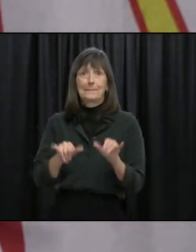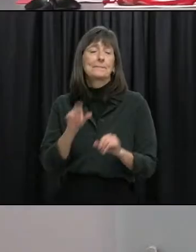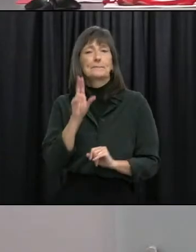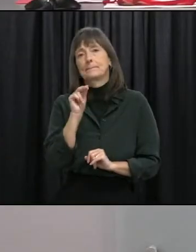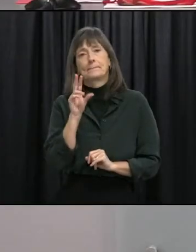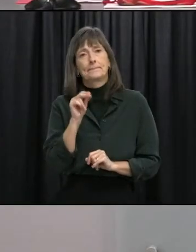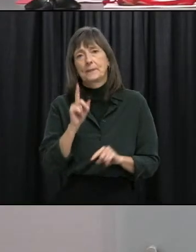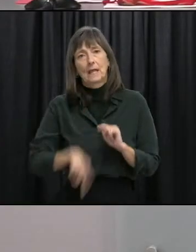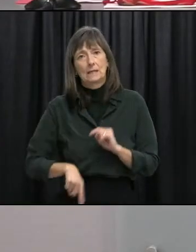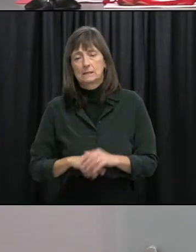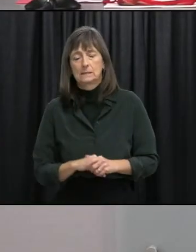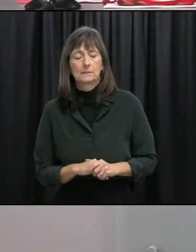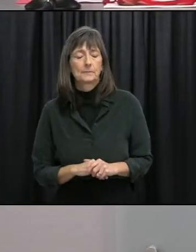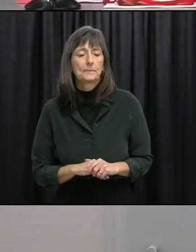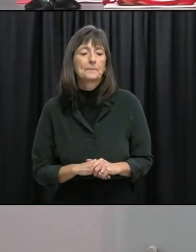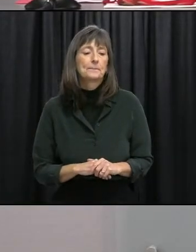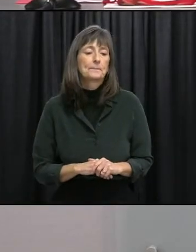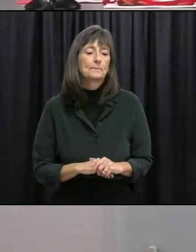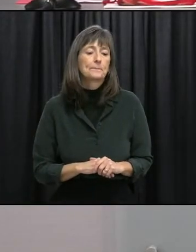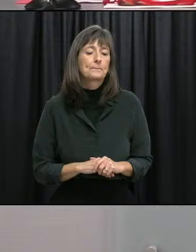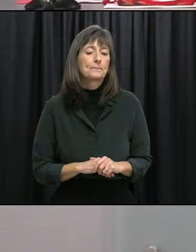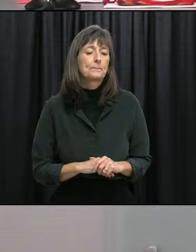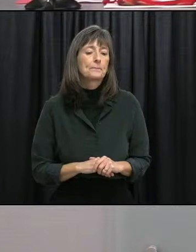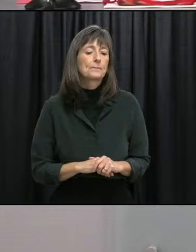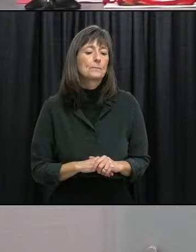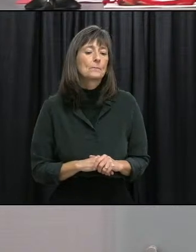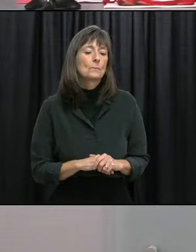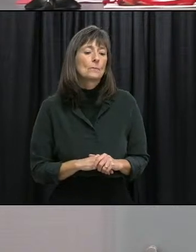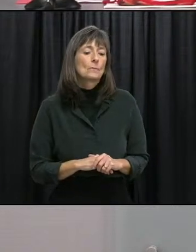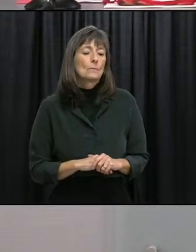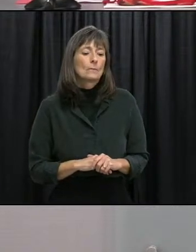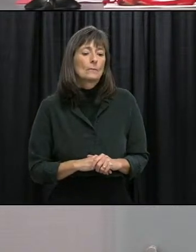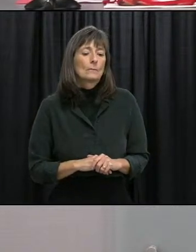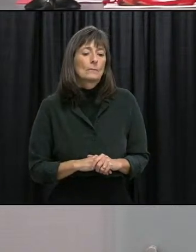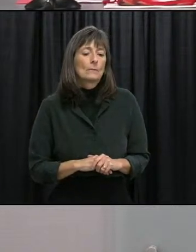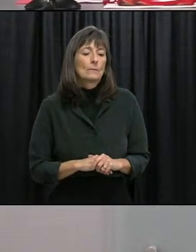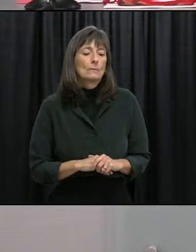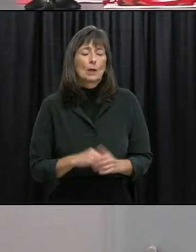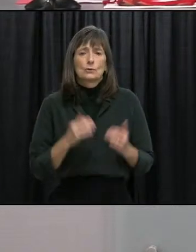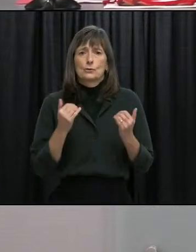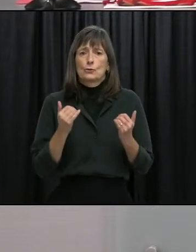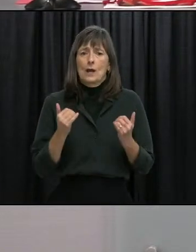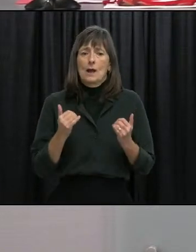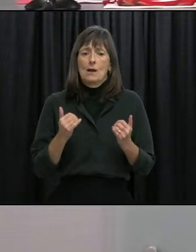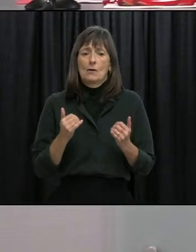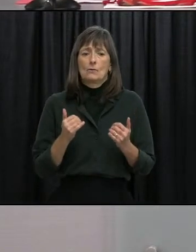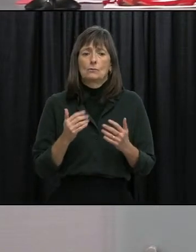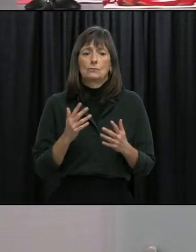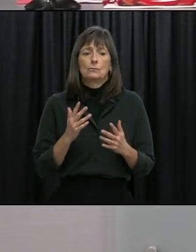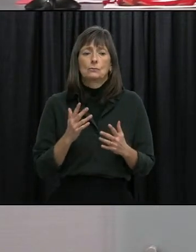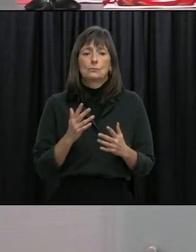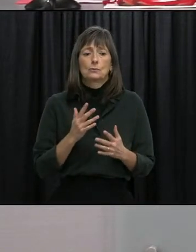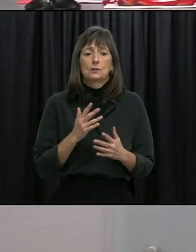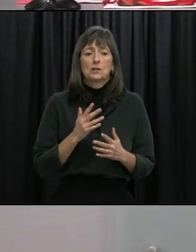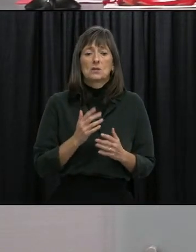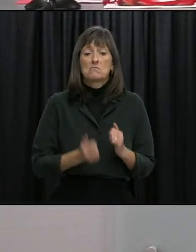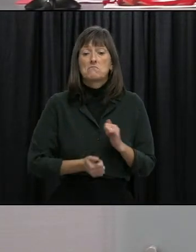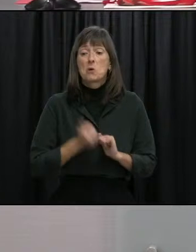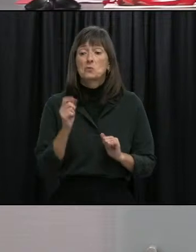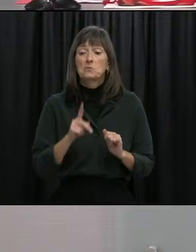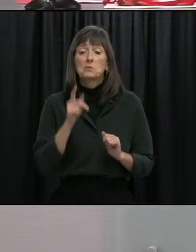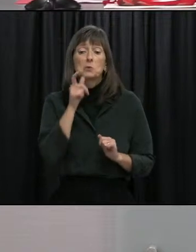So can you give me an idea then, how many people have we seen in this province that have been testing positive between 7 days and